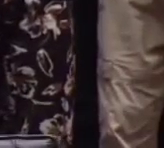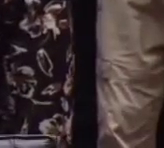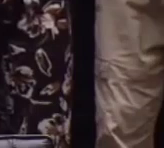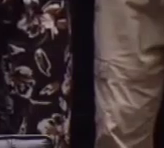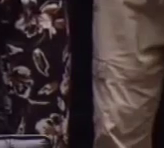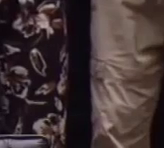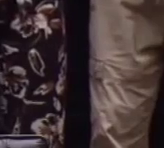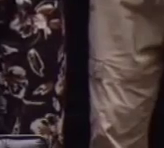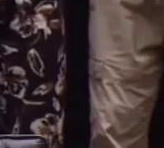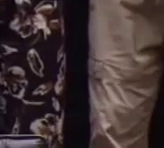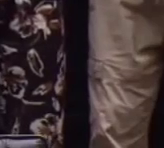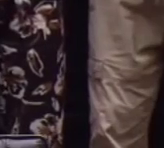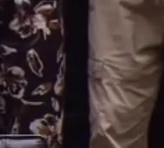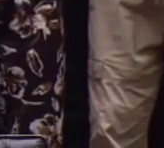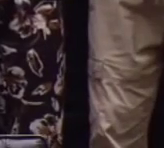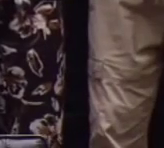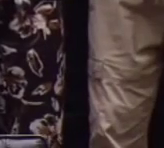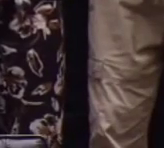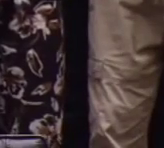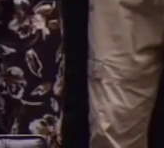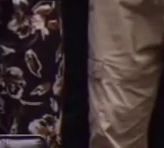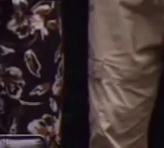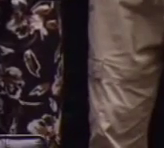Madlala Kayelihle Blessing,